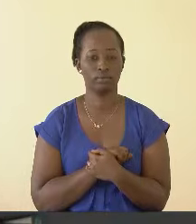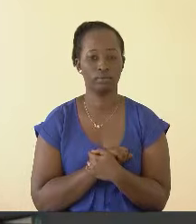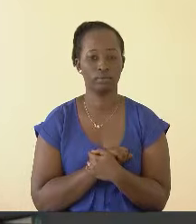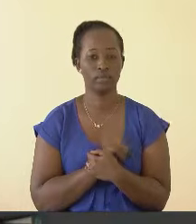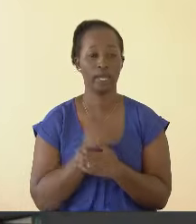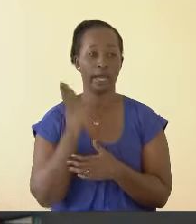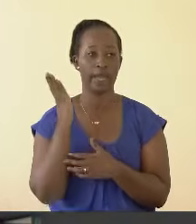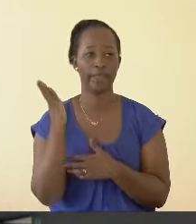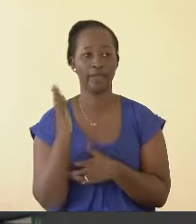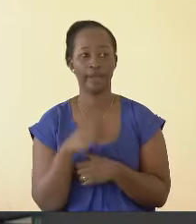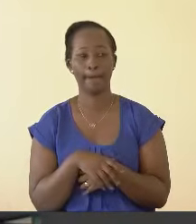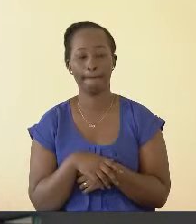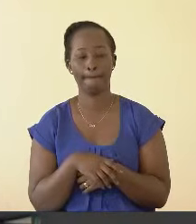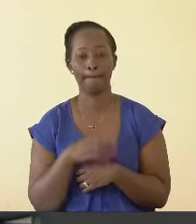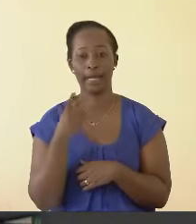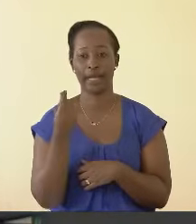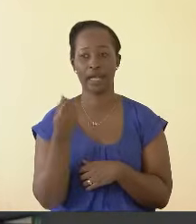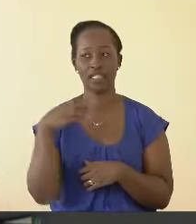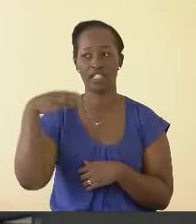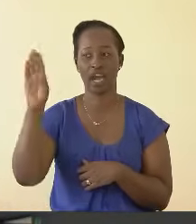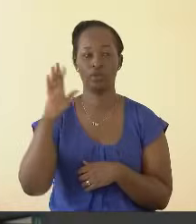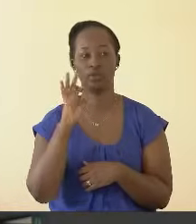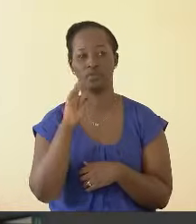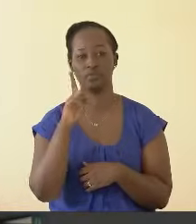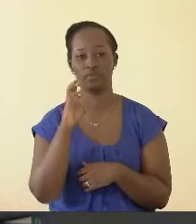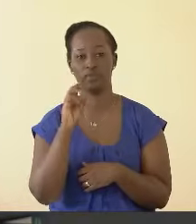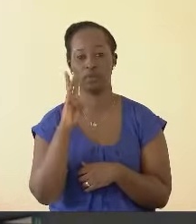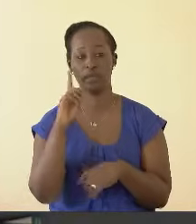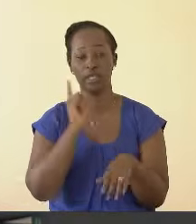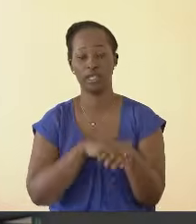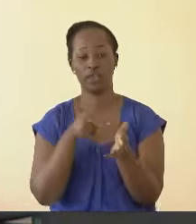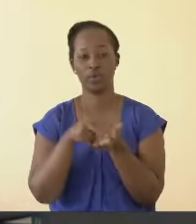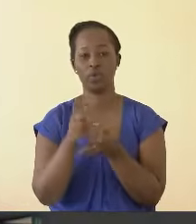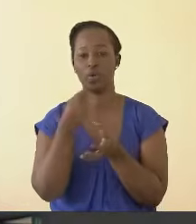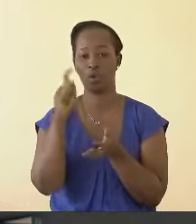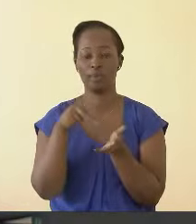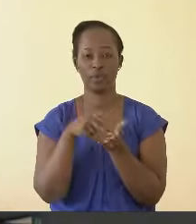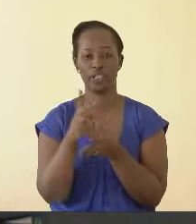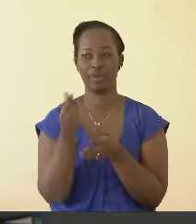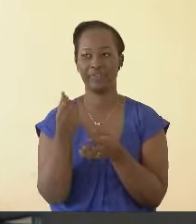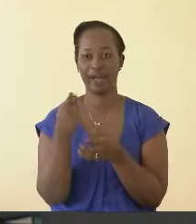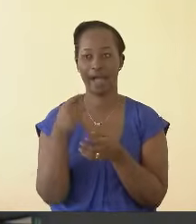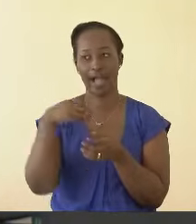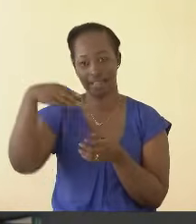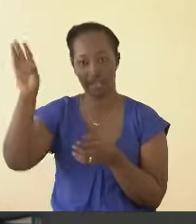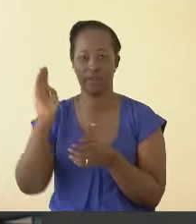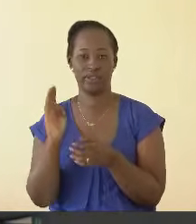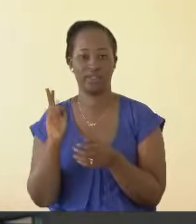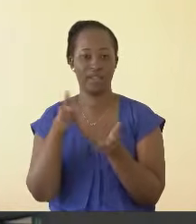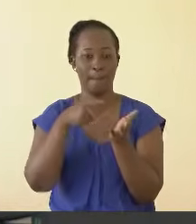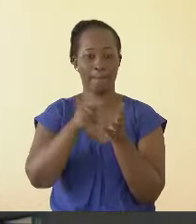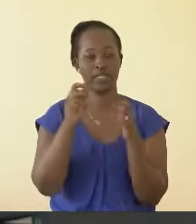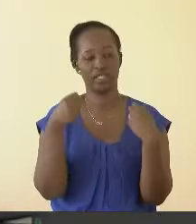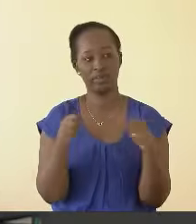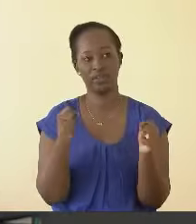Here, this is cash outflow. When you purchase, you have to pay out money. Money goes out. So purchase of a motor